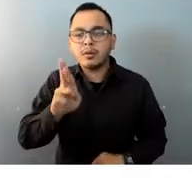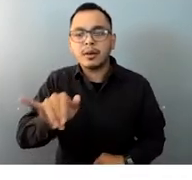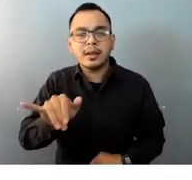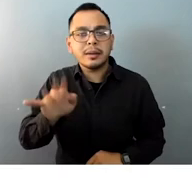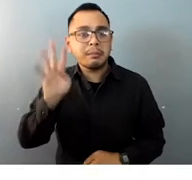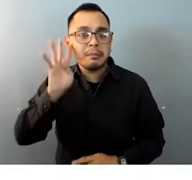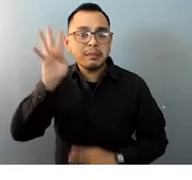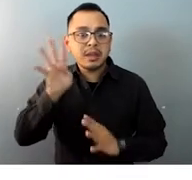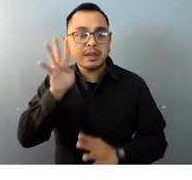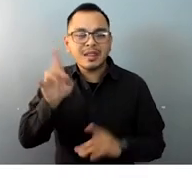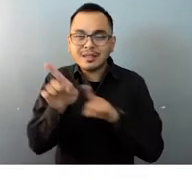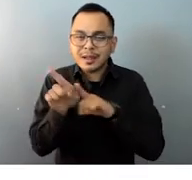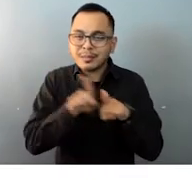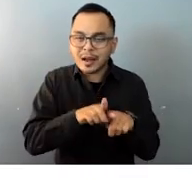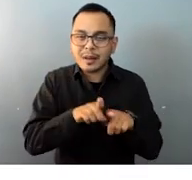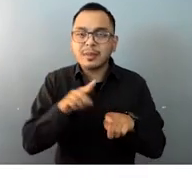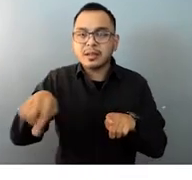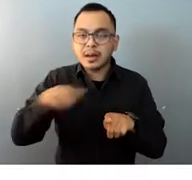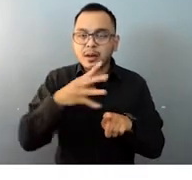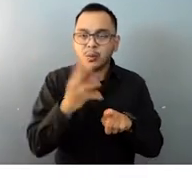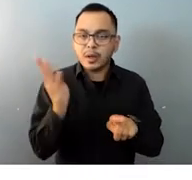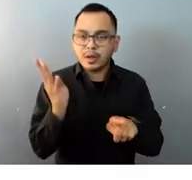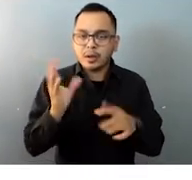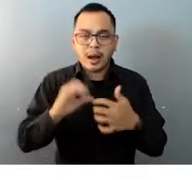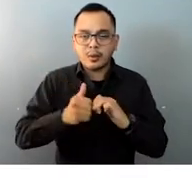time as their reality as queer folk.